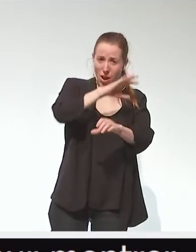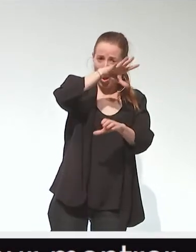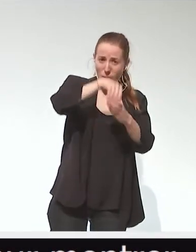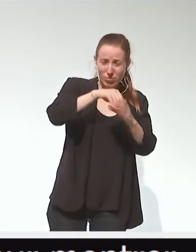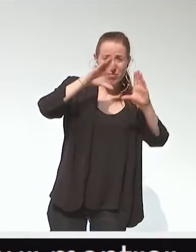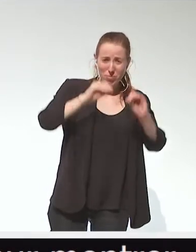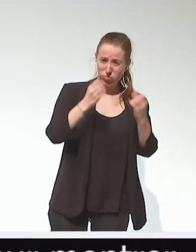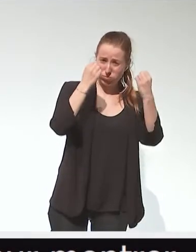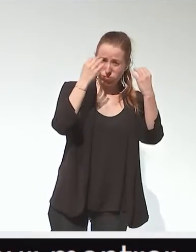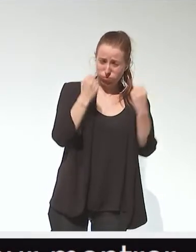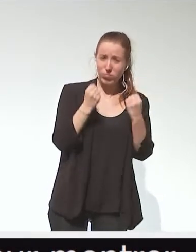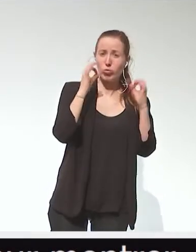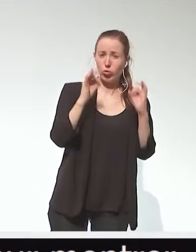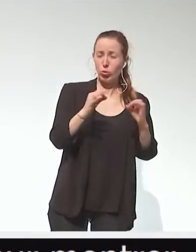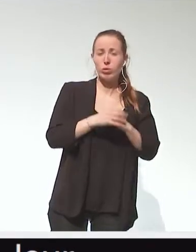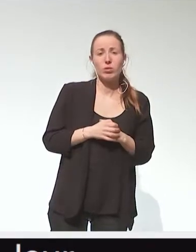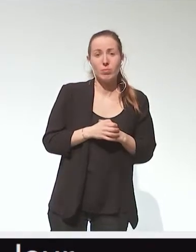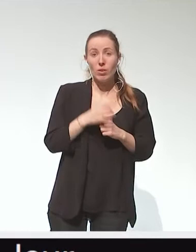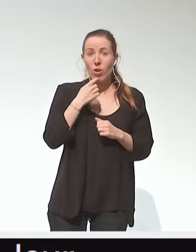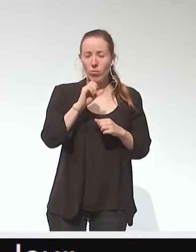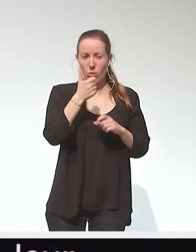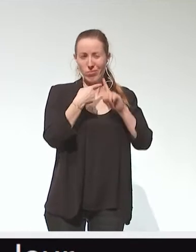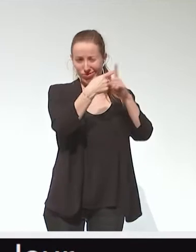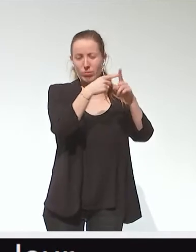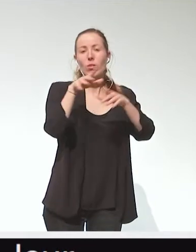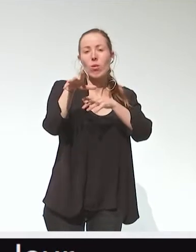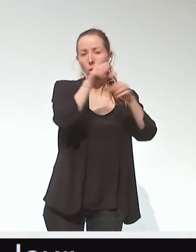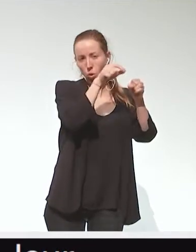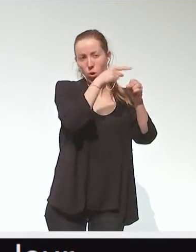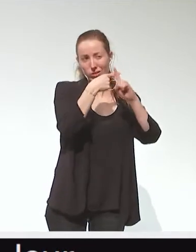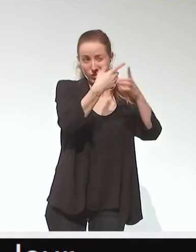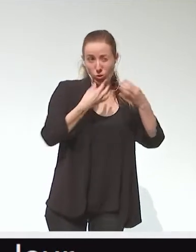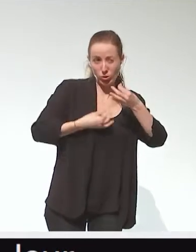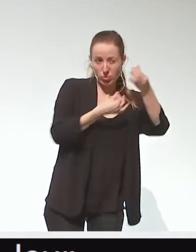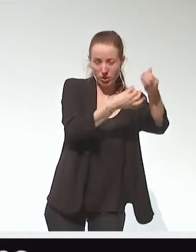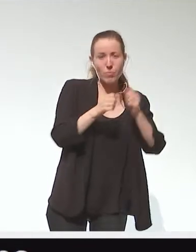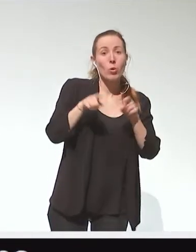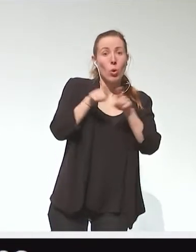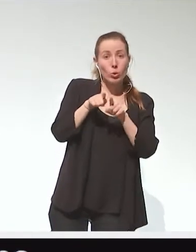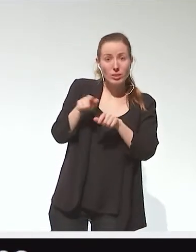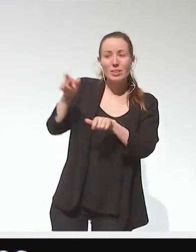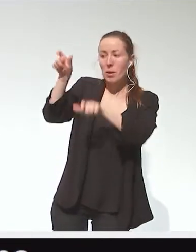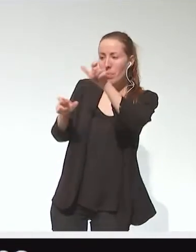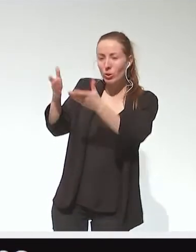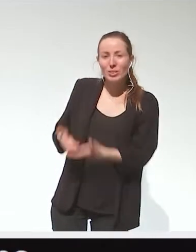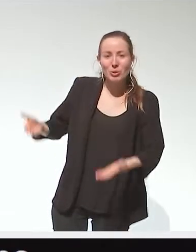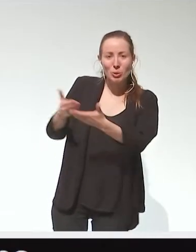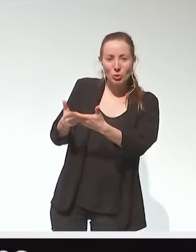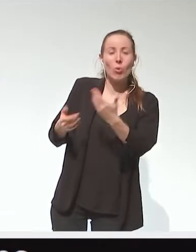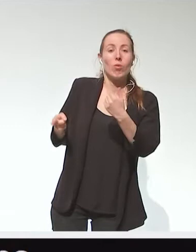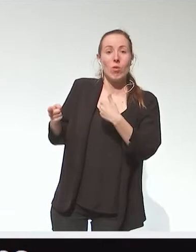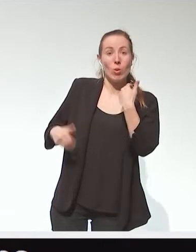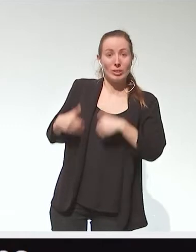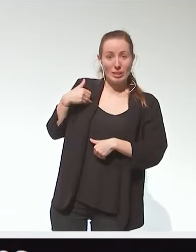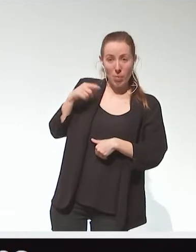create disability confidence. The third thing that we did, and it was Towards Work project, which really was